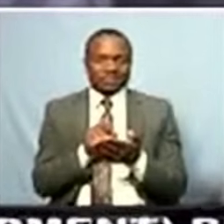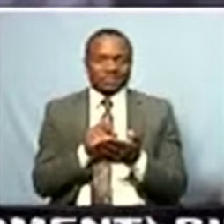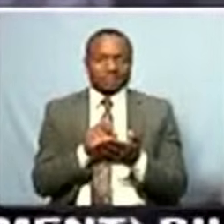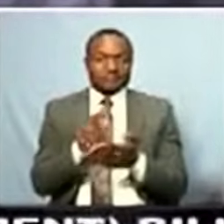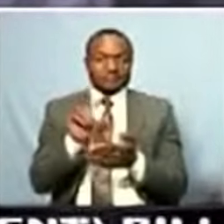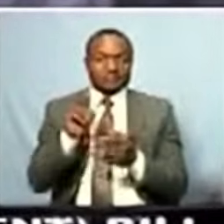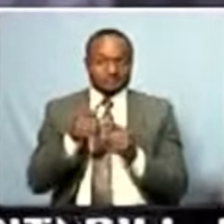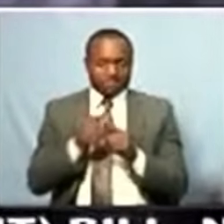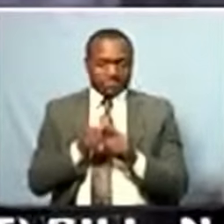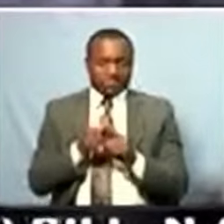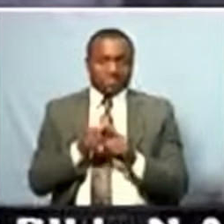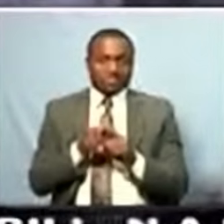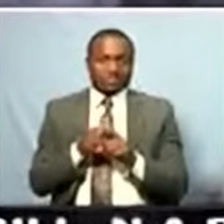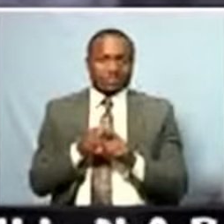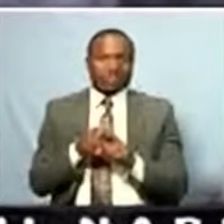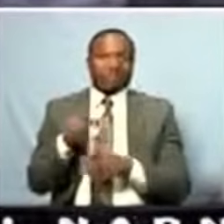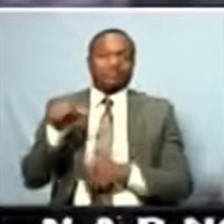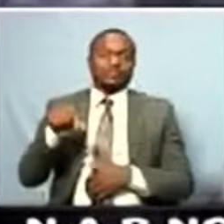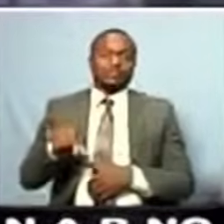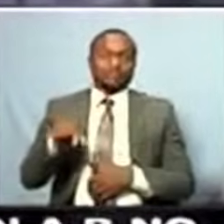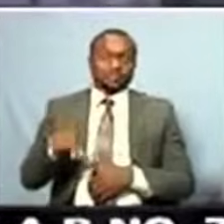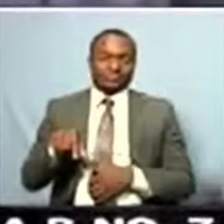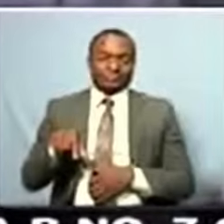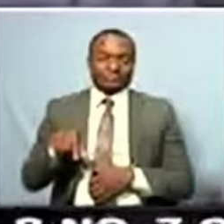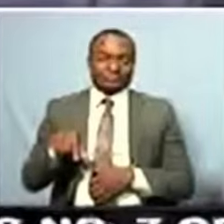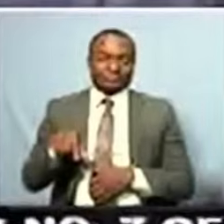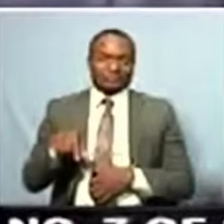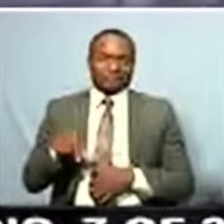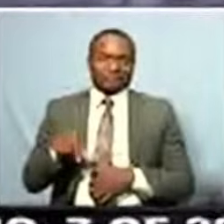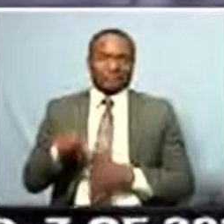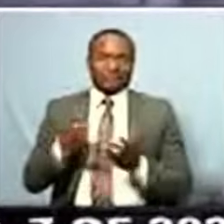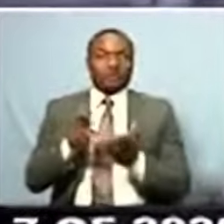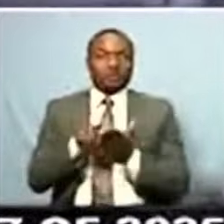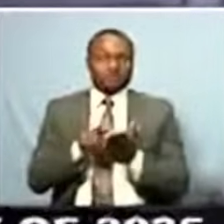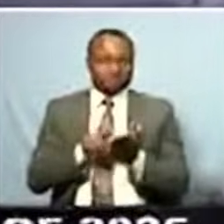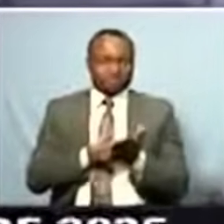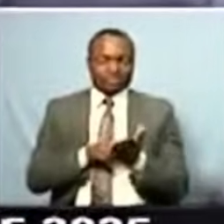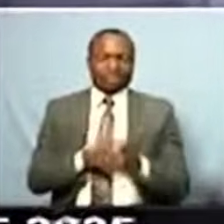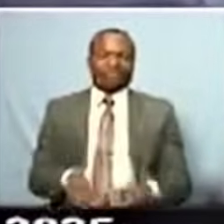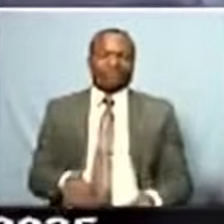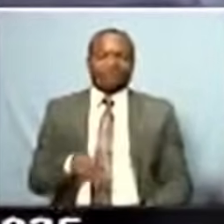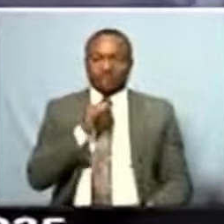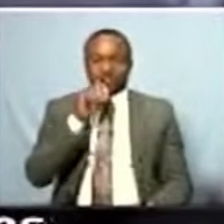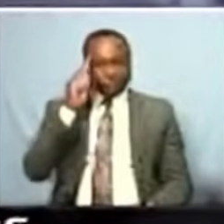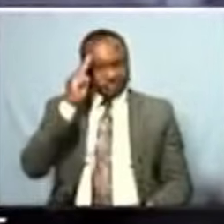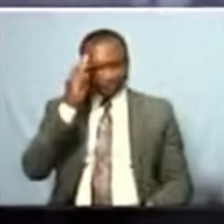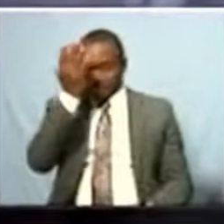2 months requirement to an unknown date is? I submit.